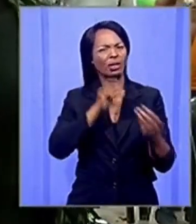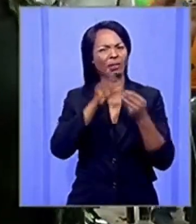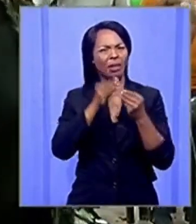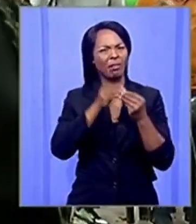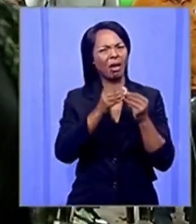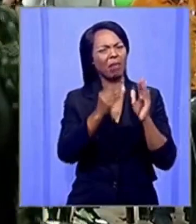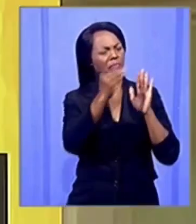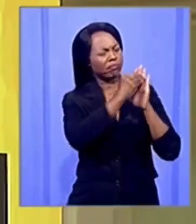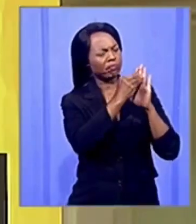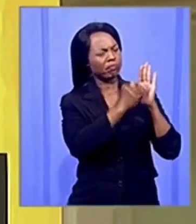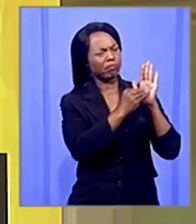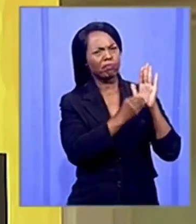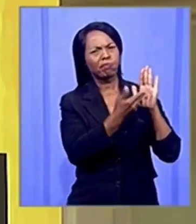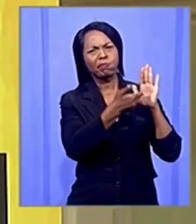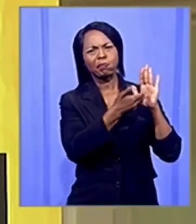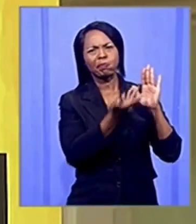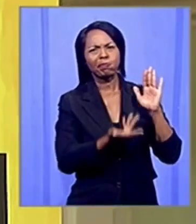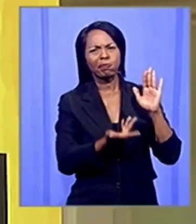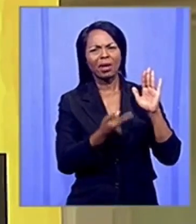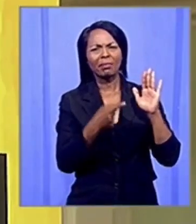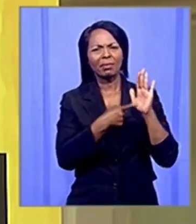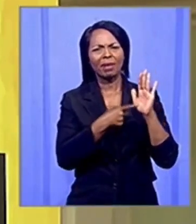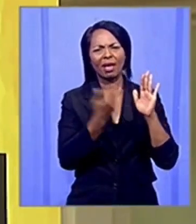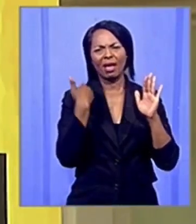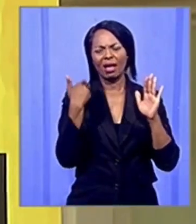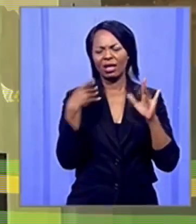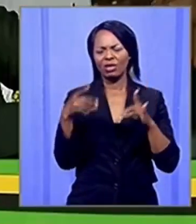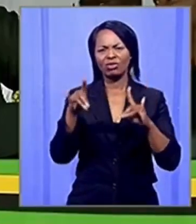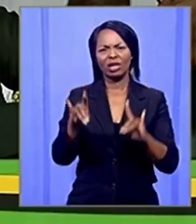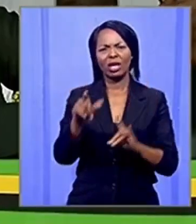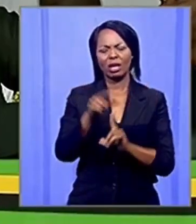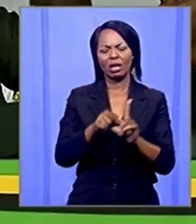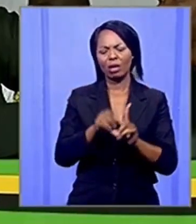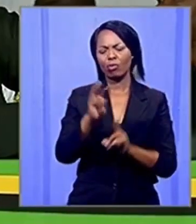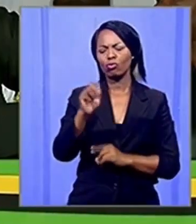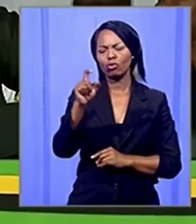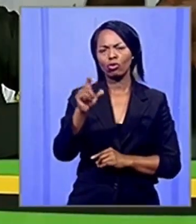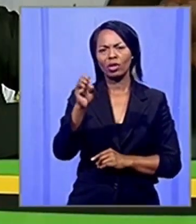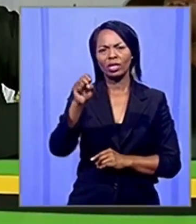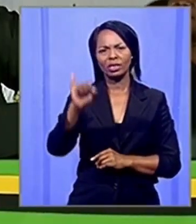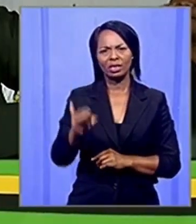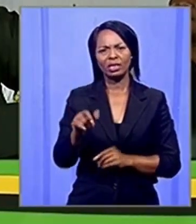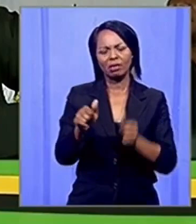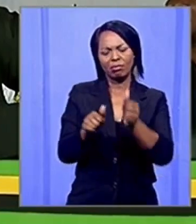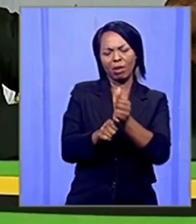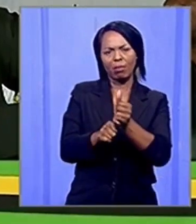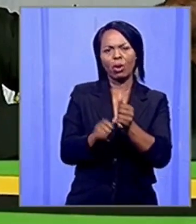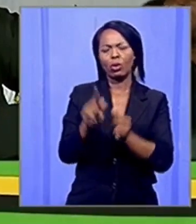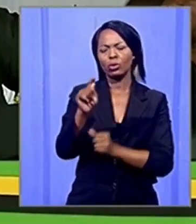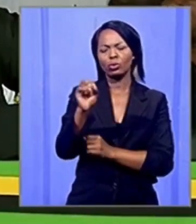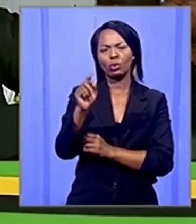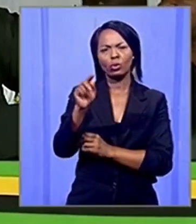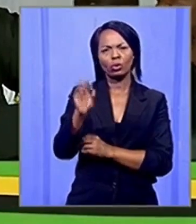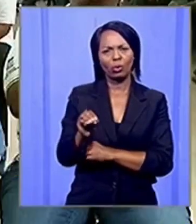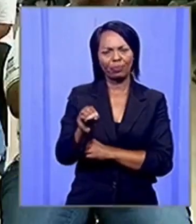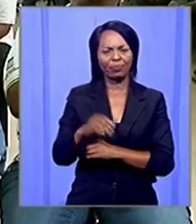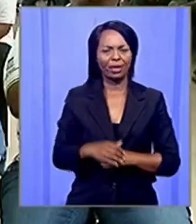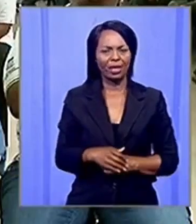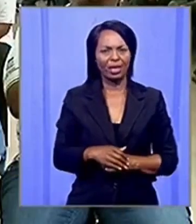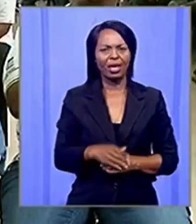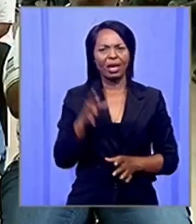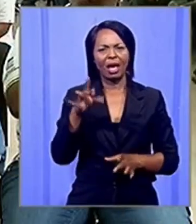mo go lone ke monnasetilo wa lekoko kwa porofense Mxolisi Tukwana a latelwa ke motlatsi wa gagwe Toto Makume. Mosekaseki